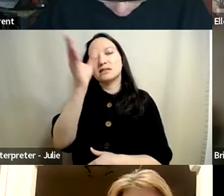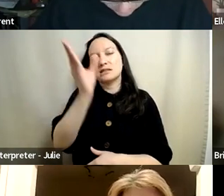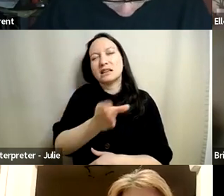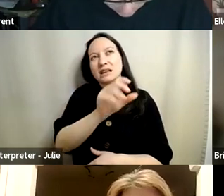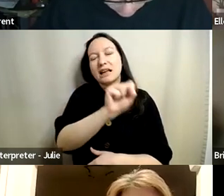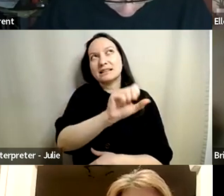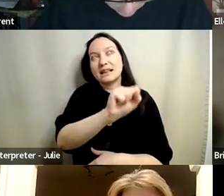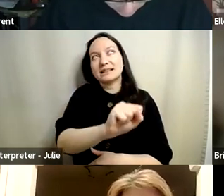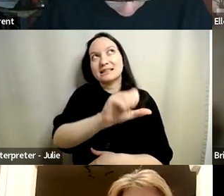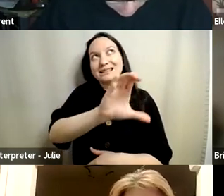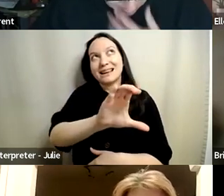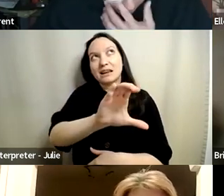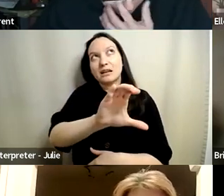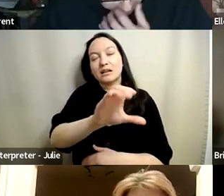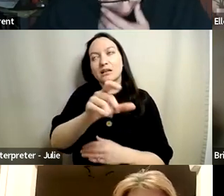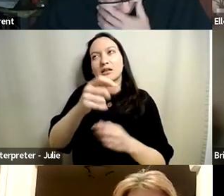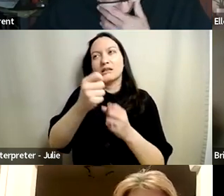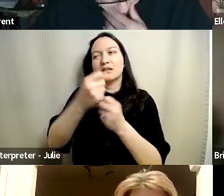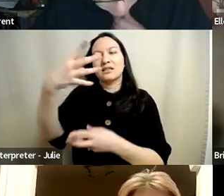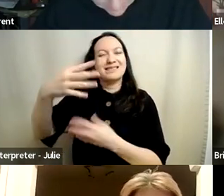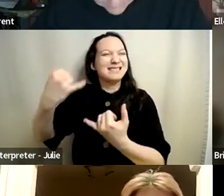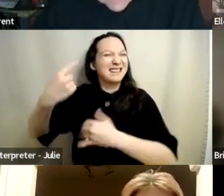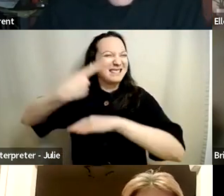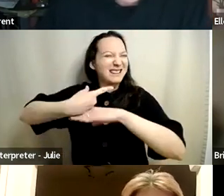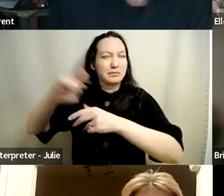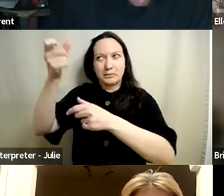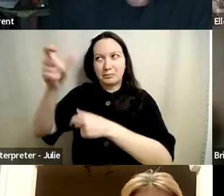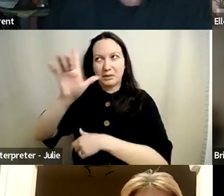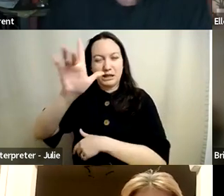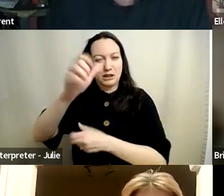smgov.net/ssc, and it's under today's date.